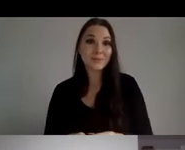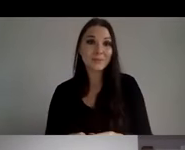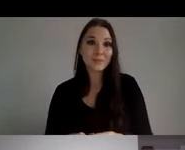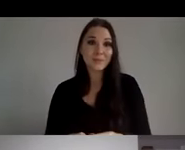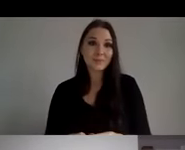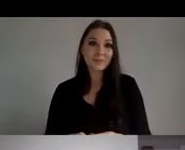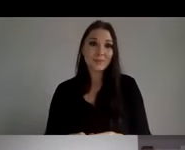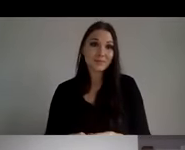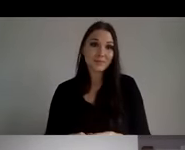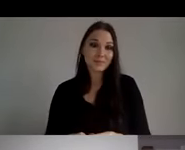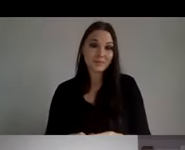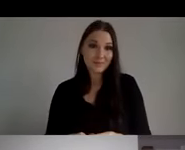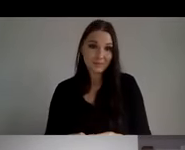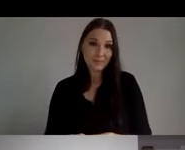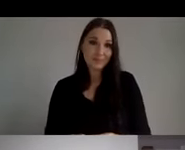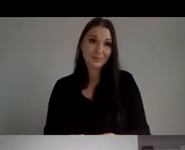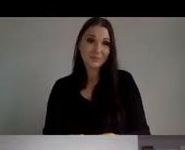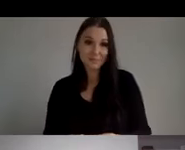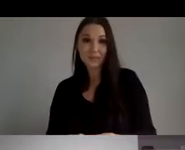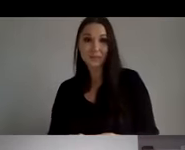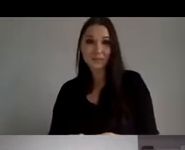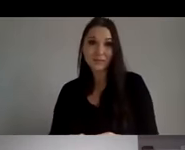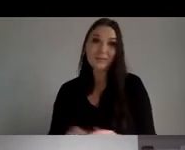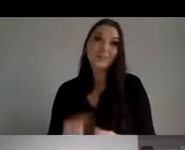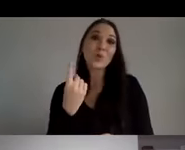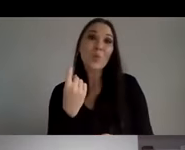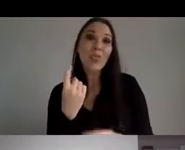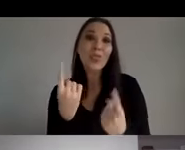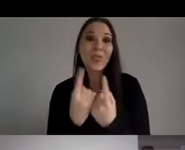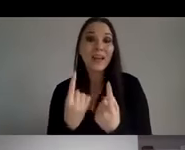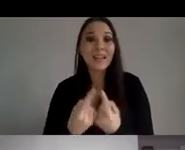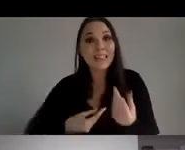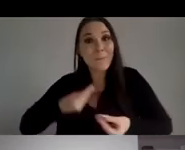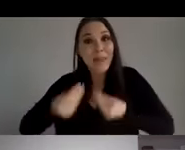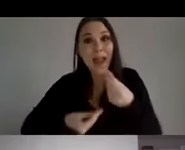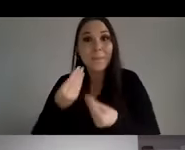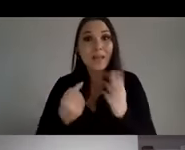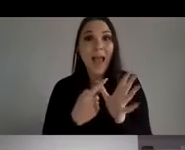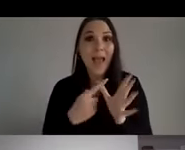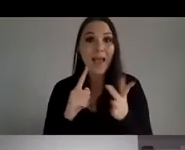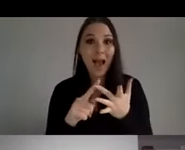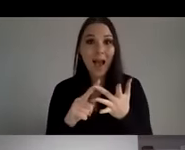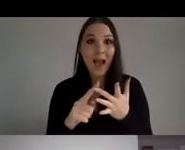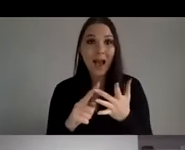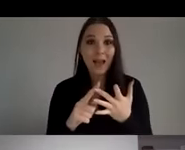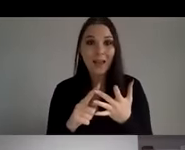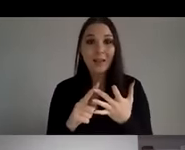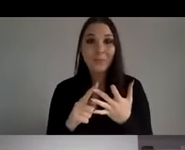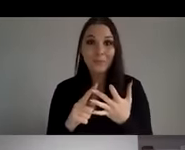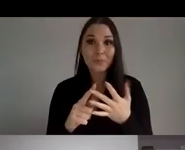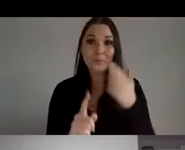look, I suppose there's one thing: explainable AI is trending. It's trending in the AI